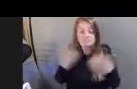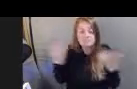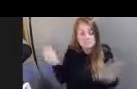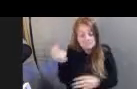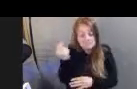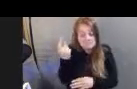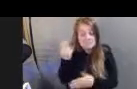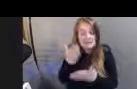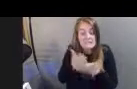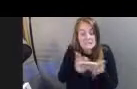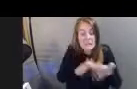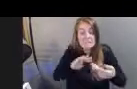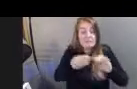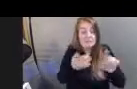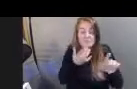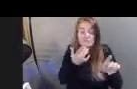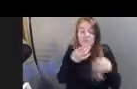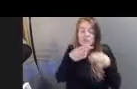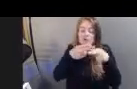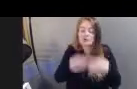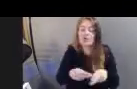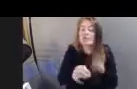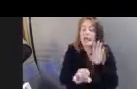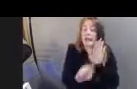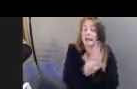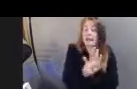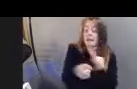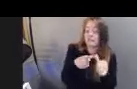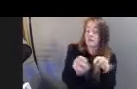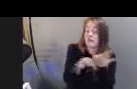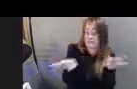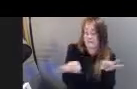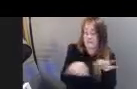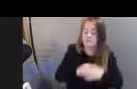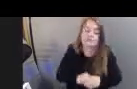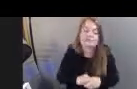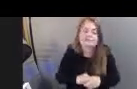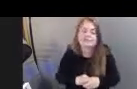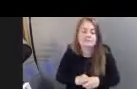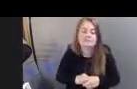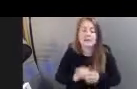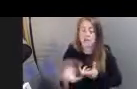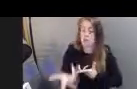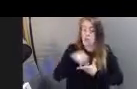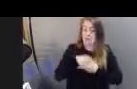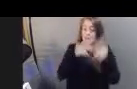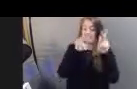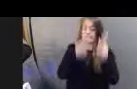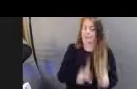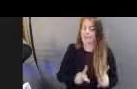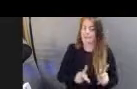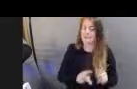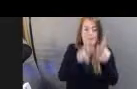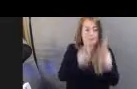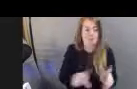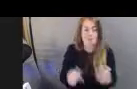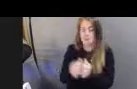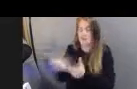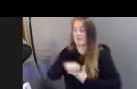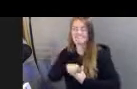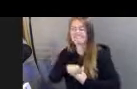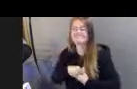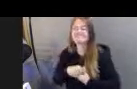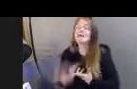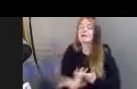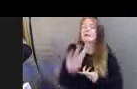they actually prefer what is called identity first. So autistic person, putting the disability before the term